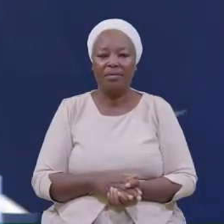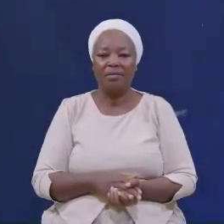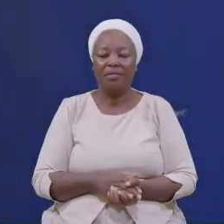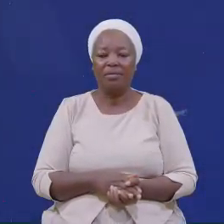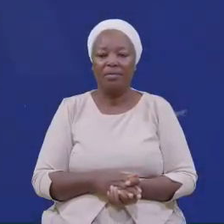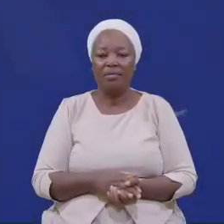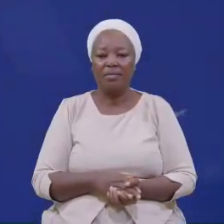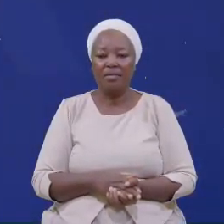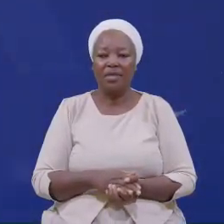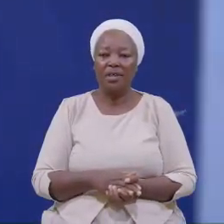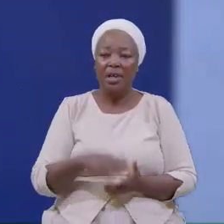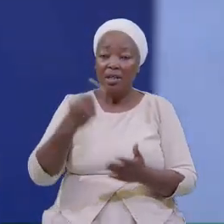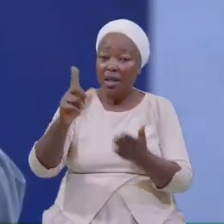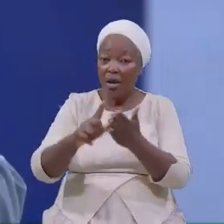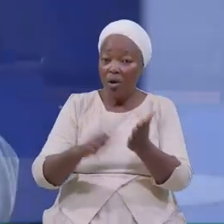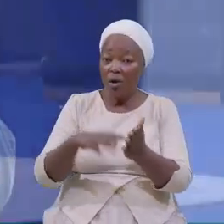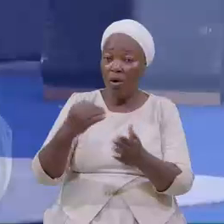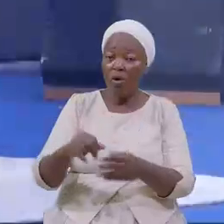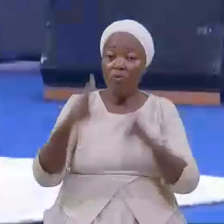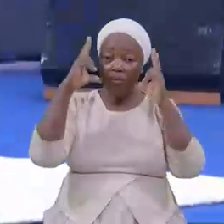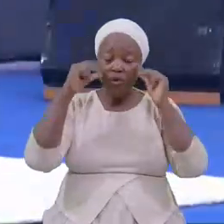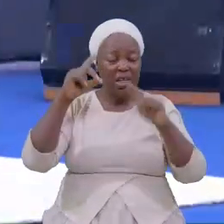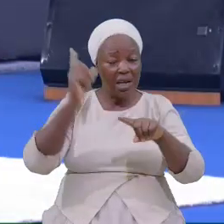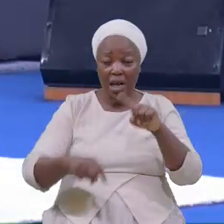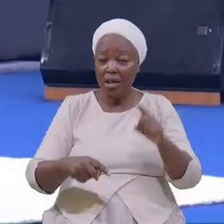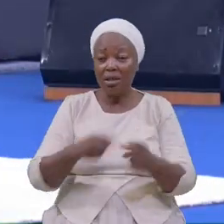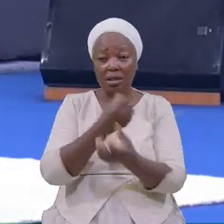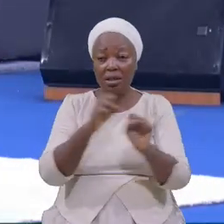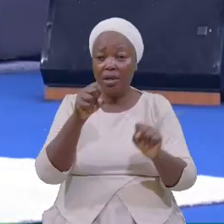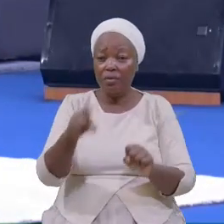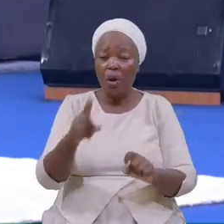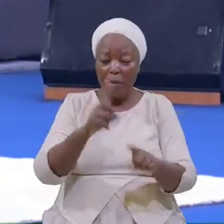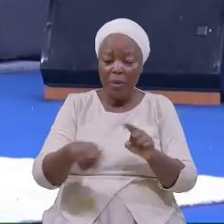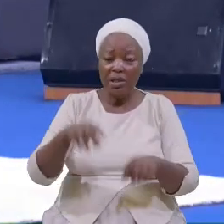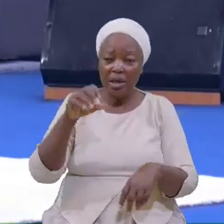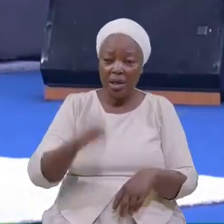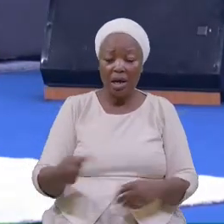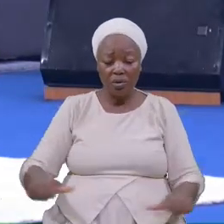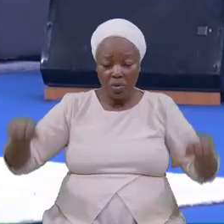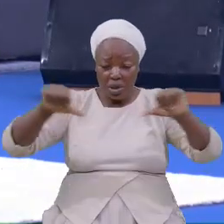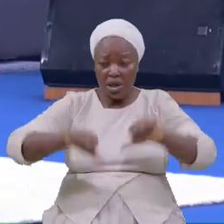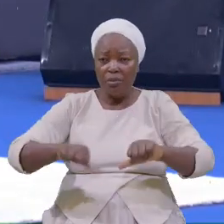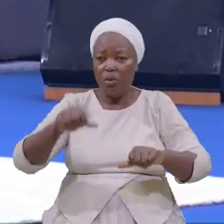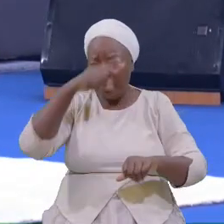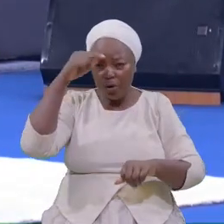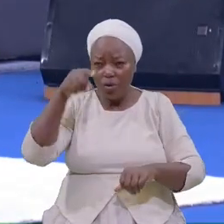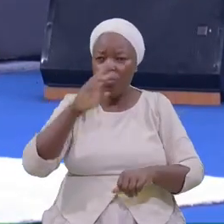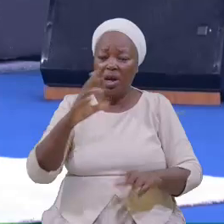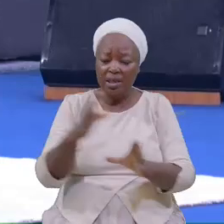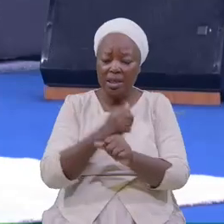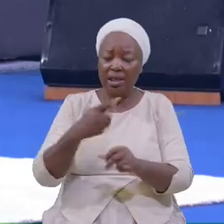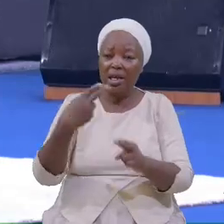The law of mercy cannot justify you, can only condemn you. You are taking the name of the Lord